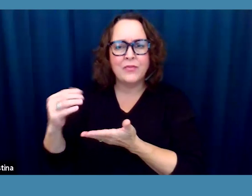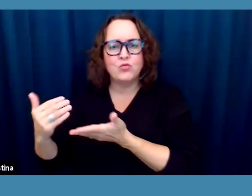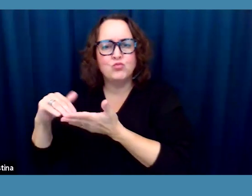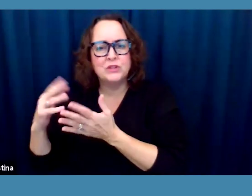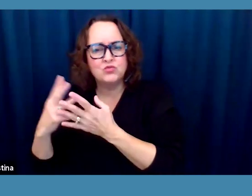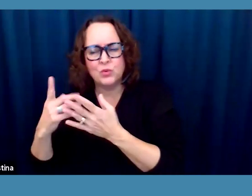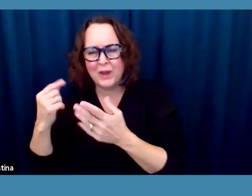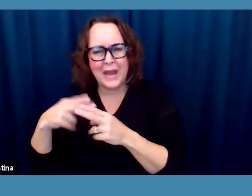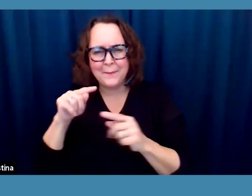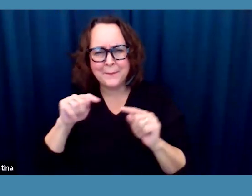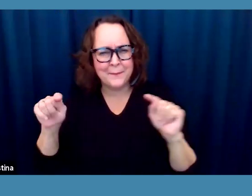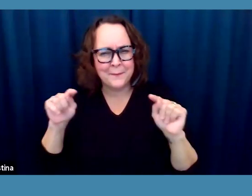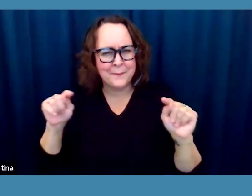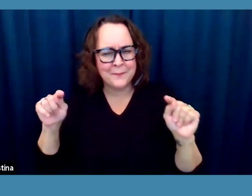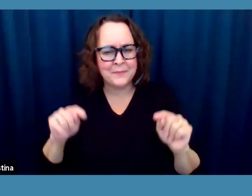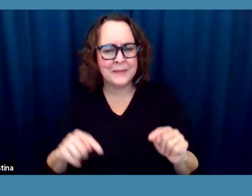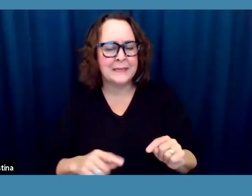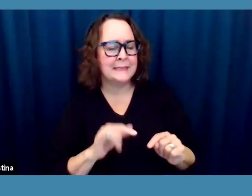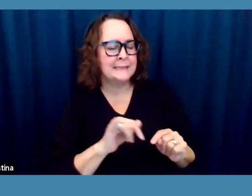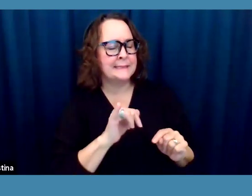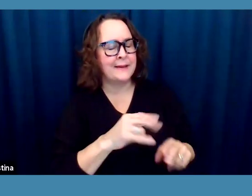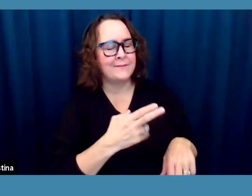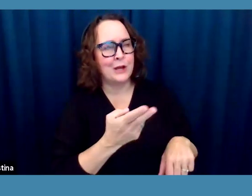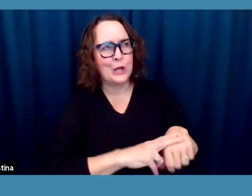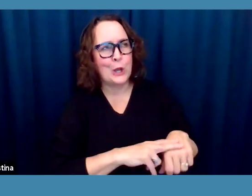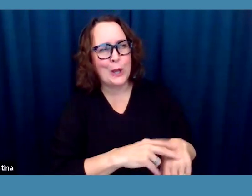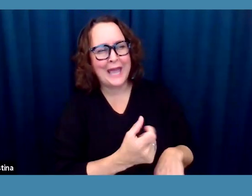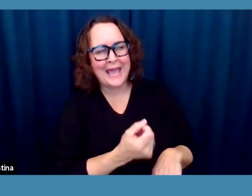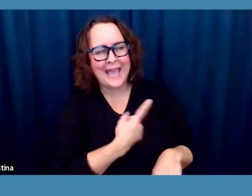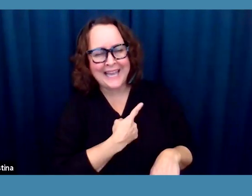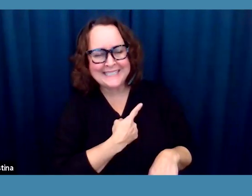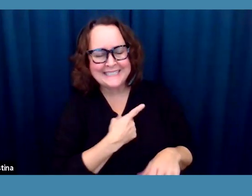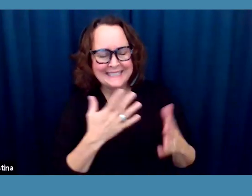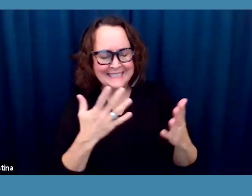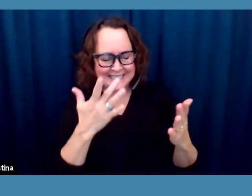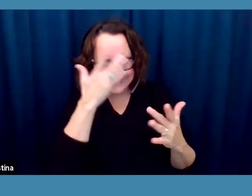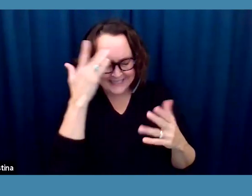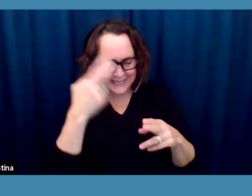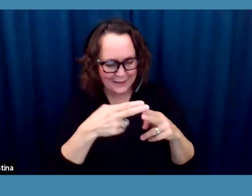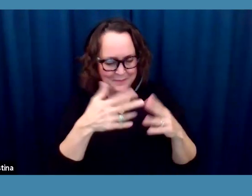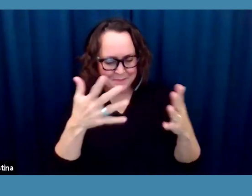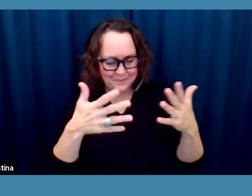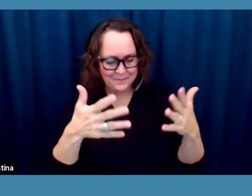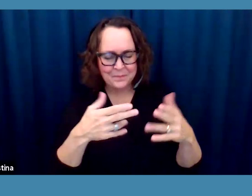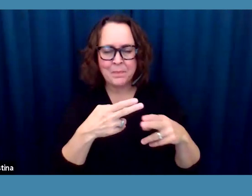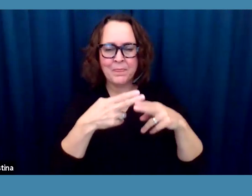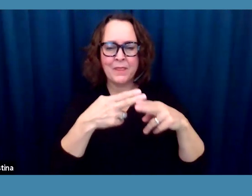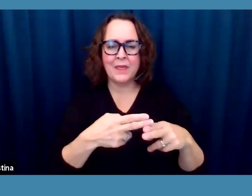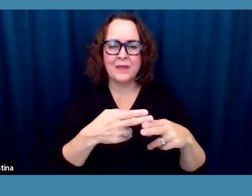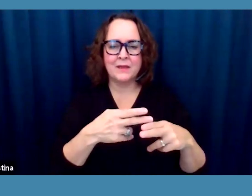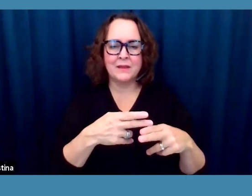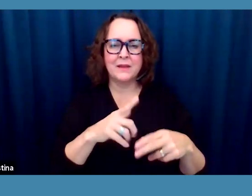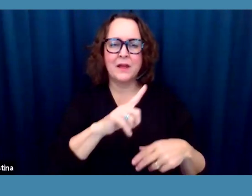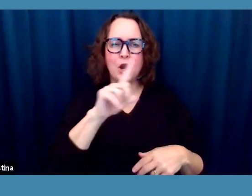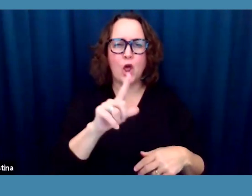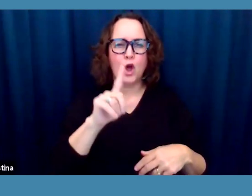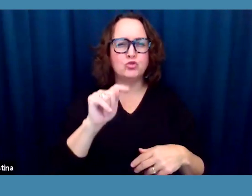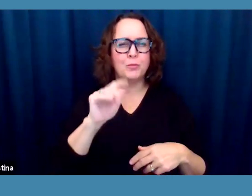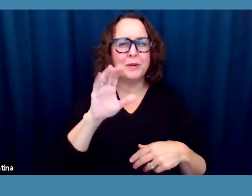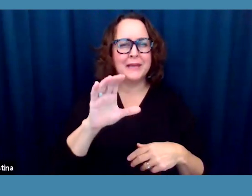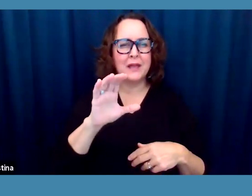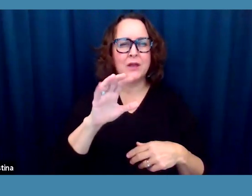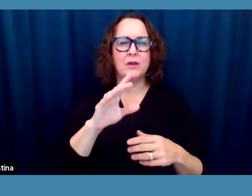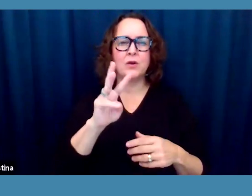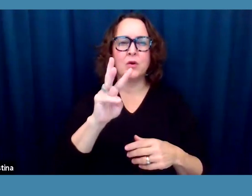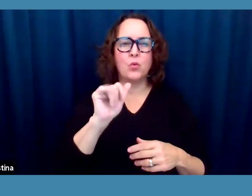document? Oh, of course someone asked me that. So it's a long-term care waiver screening